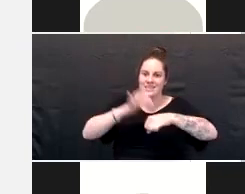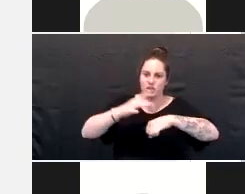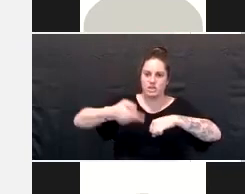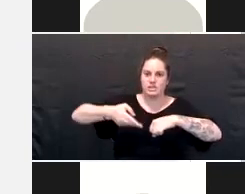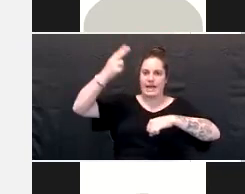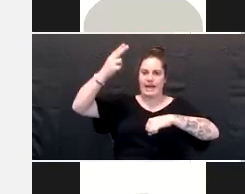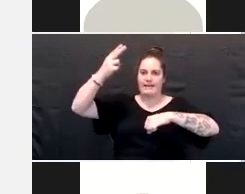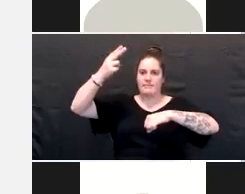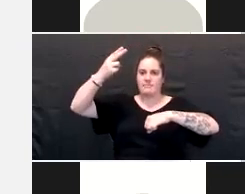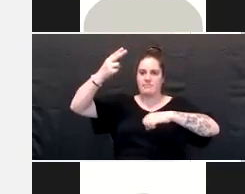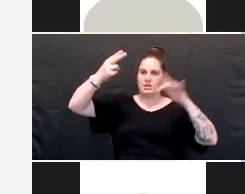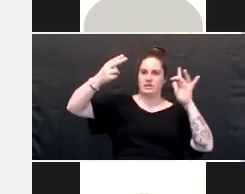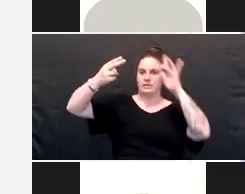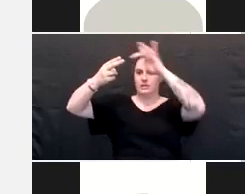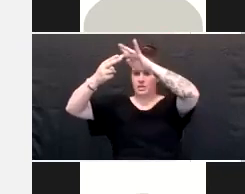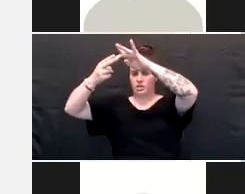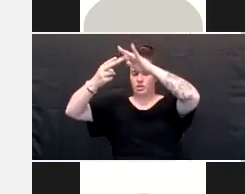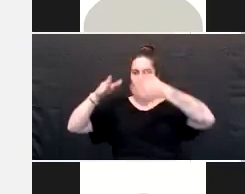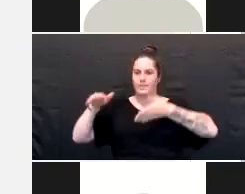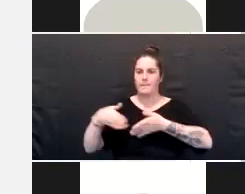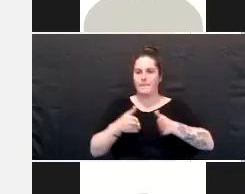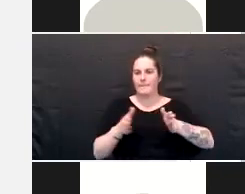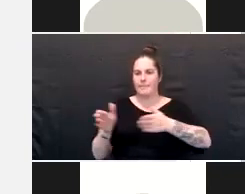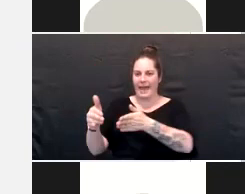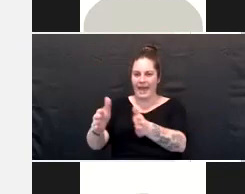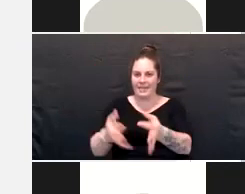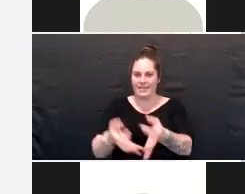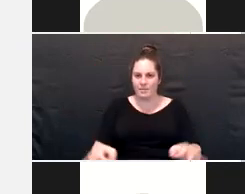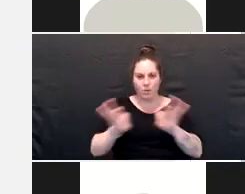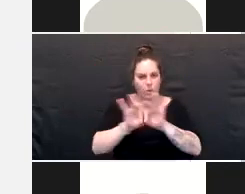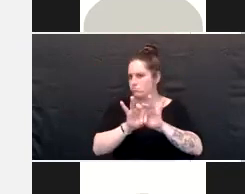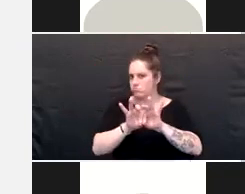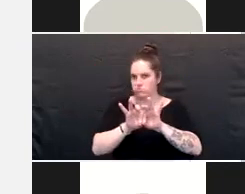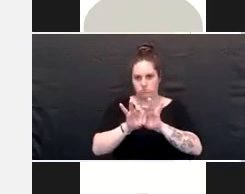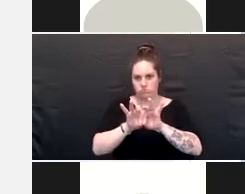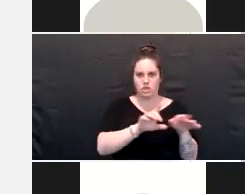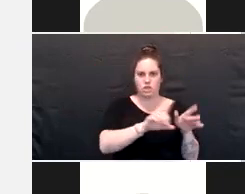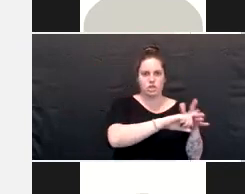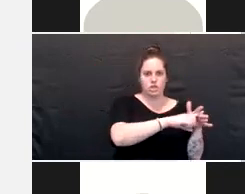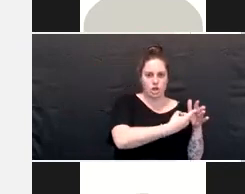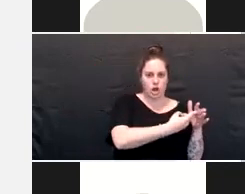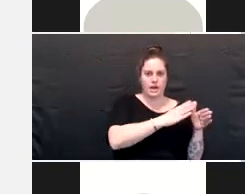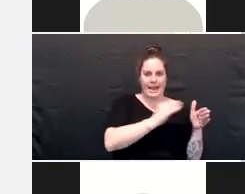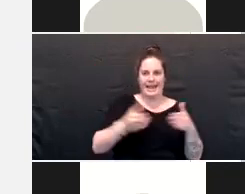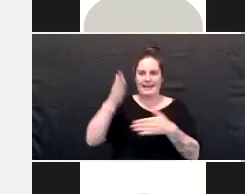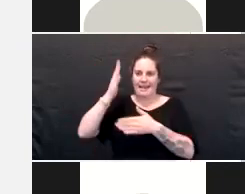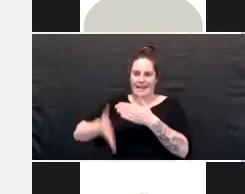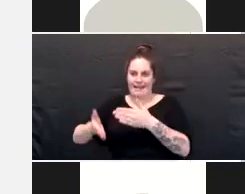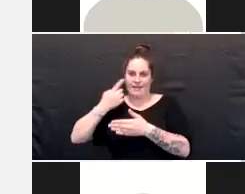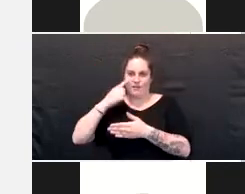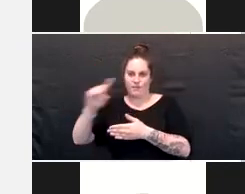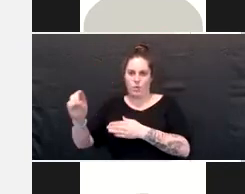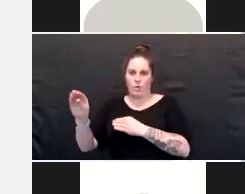The path that it takes is not relevant, only the starting and ending points of the motion.